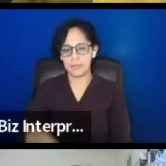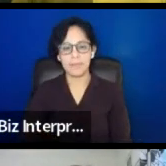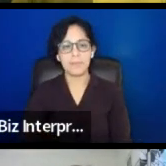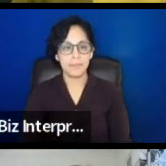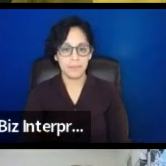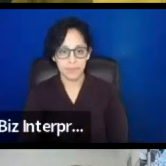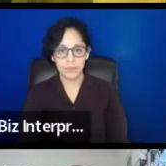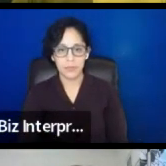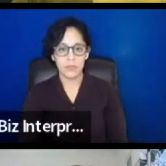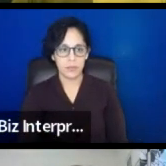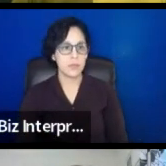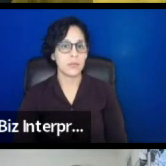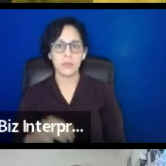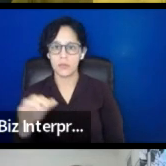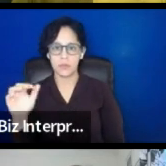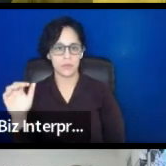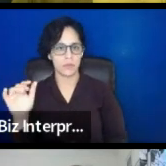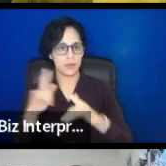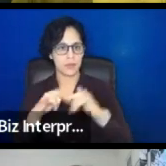Or Amanda.